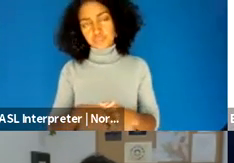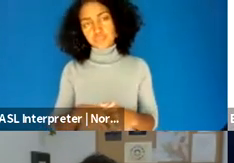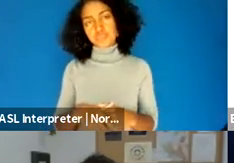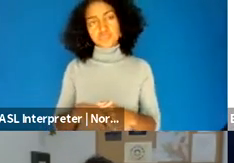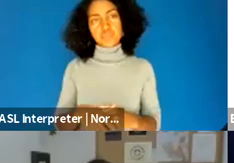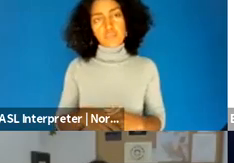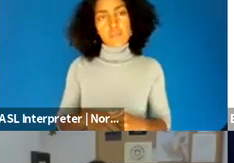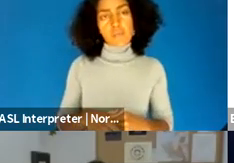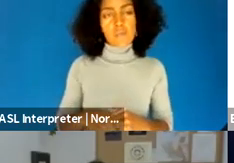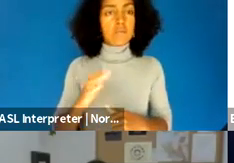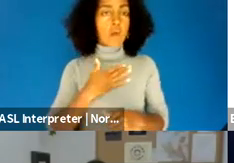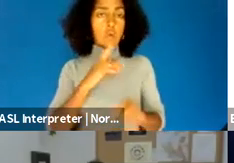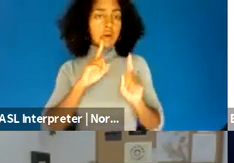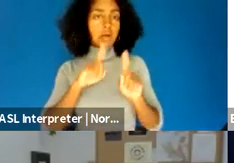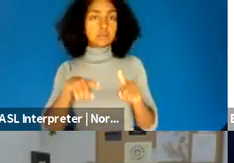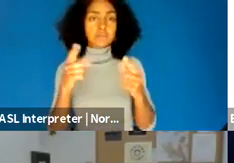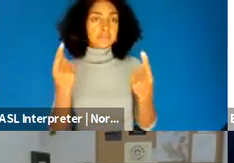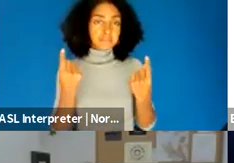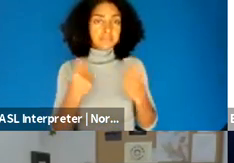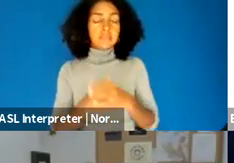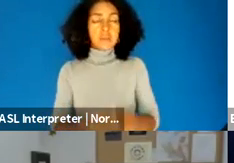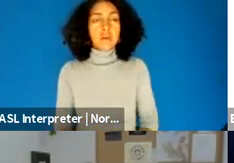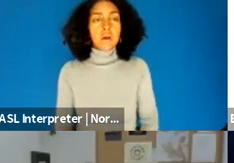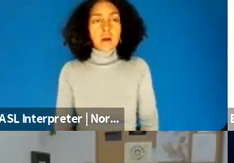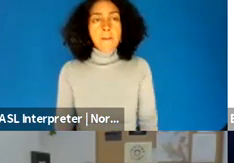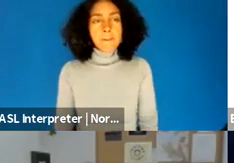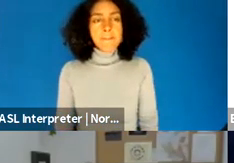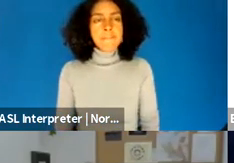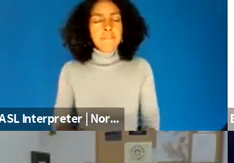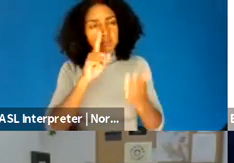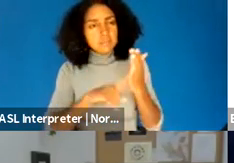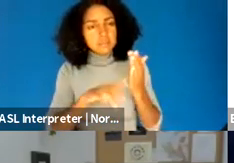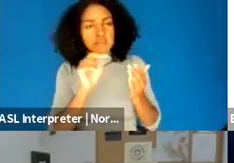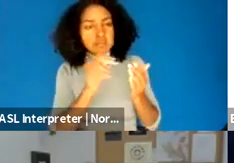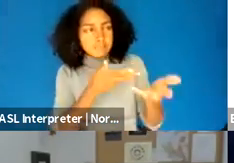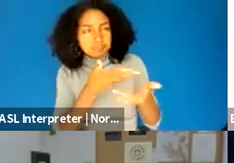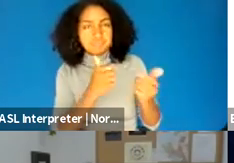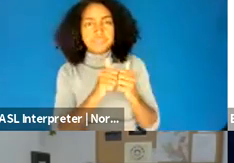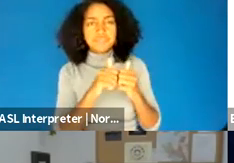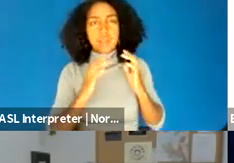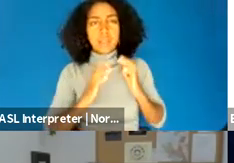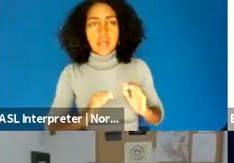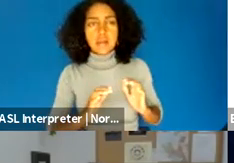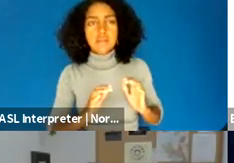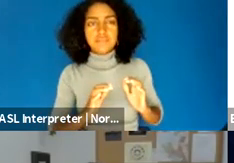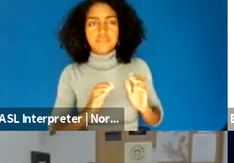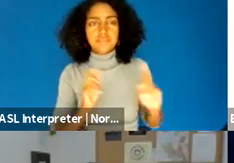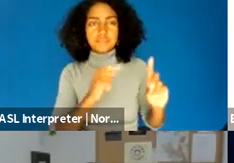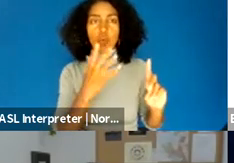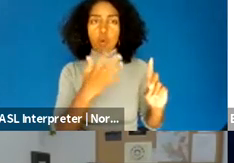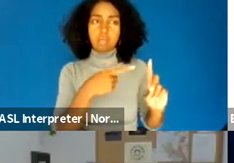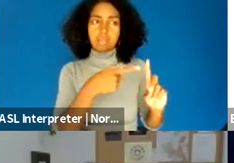which and our answer was to like check in with the client because we want to give the client, you know, the